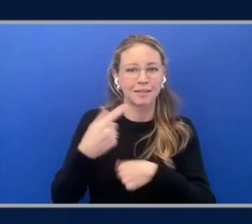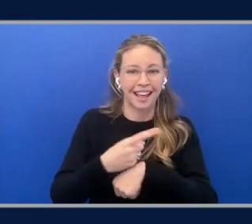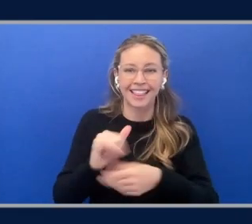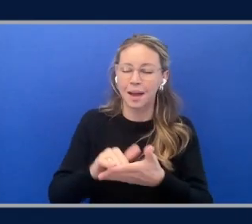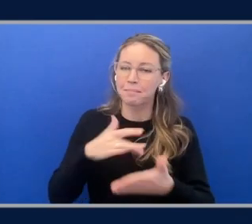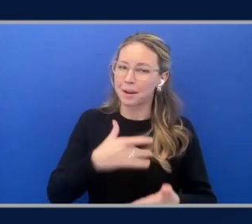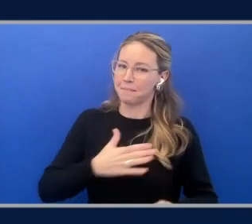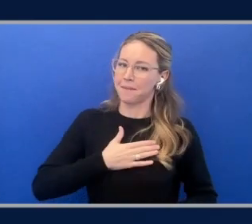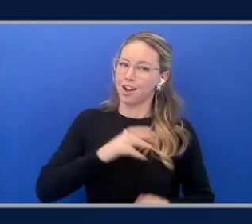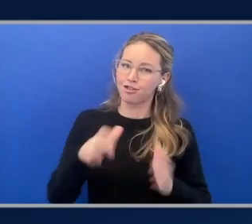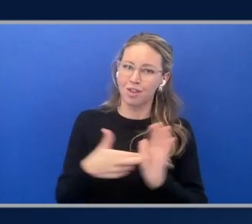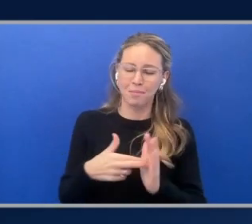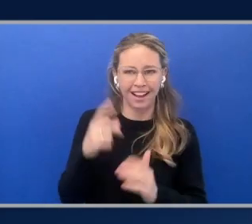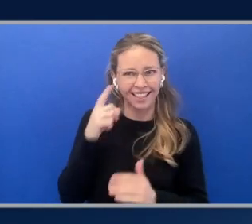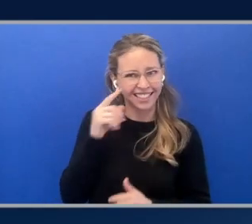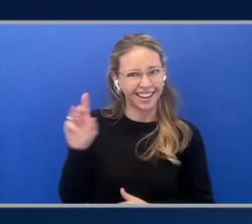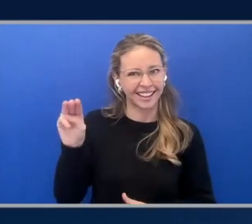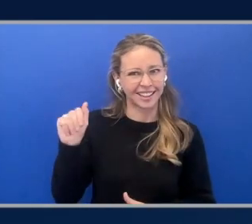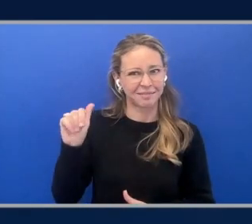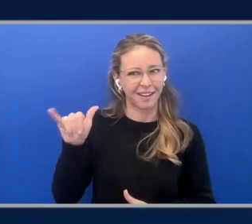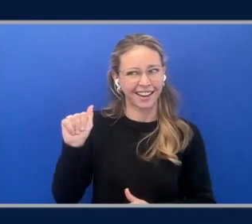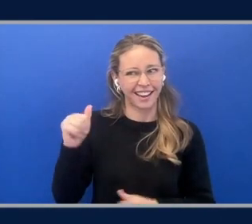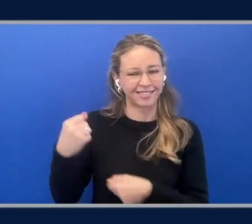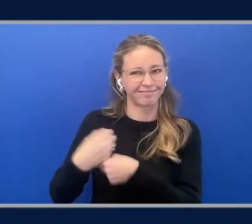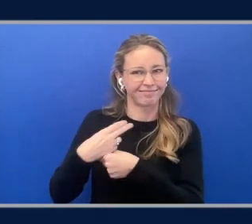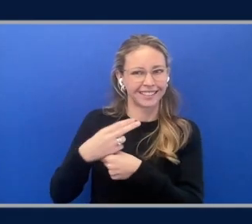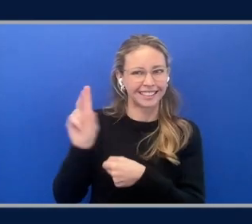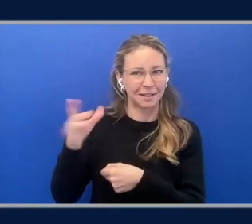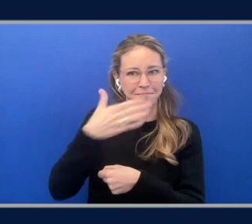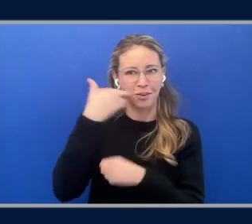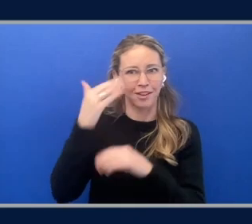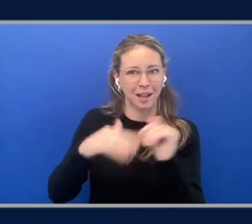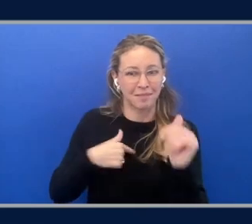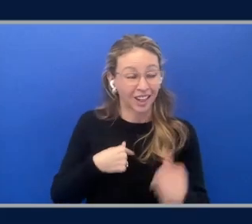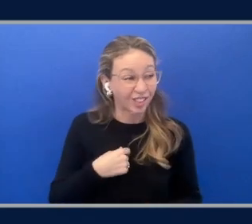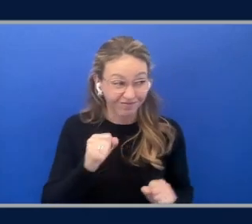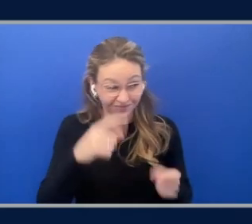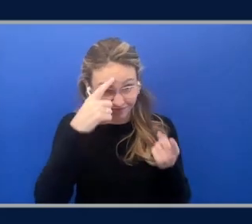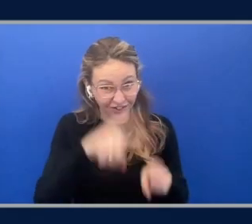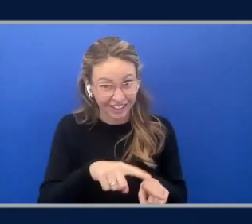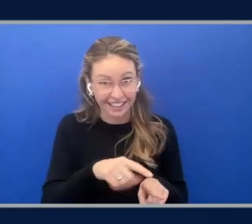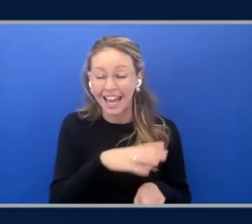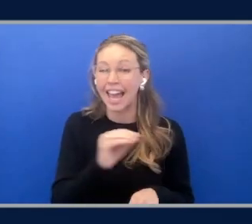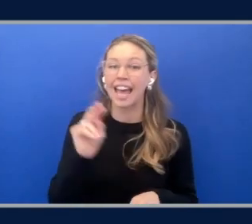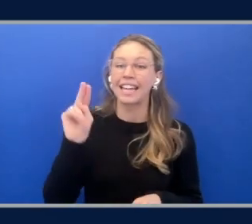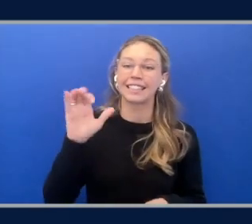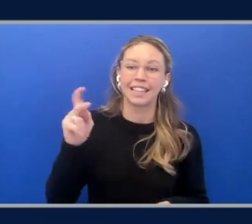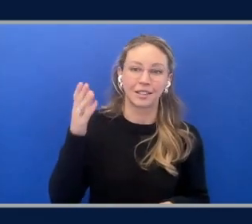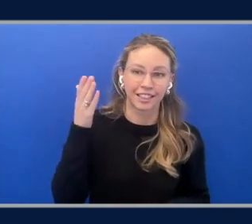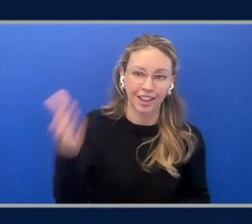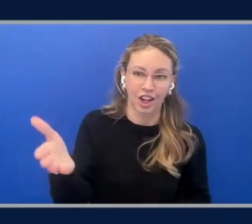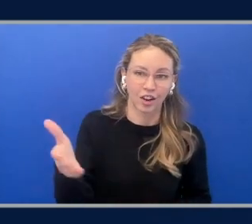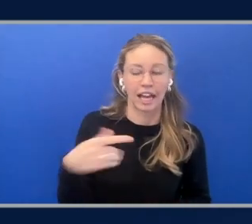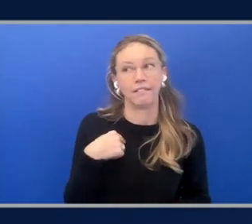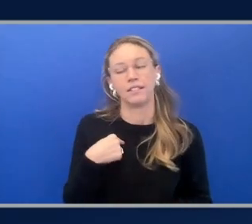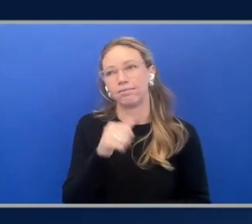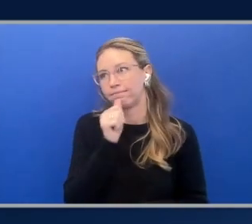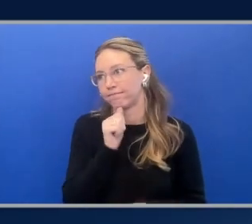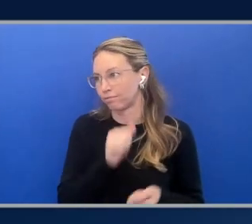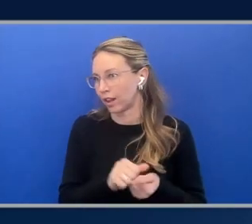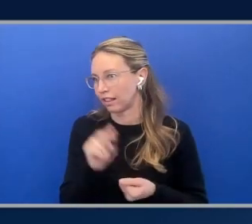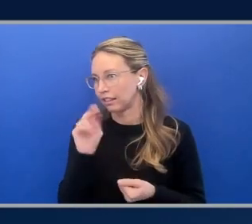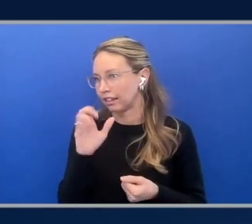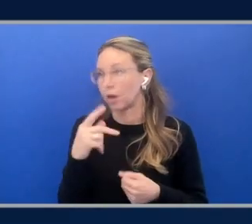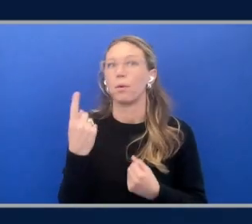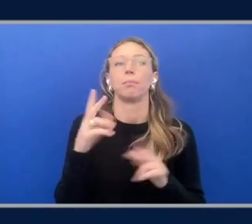role, but I think Maya did it much better than I've ever done. She did, yeah, absolutely. And Nick was there. Yeah, we got to deal with Nick. Somebody's got to anyway.